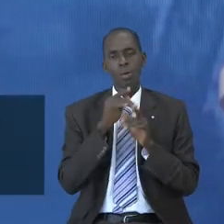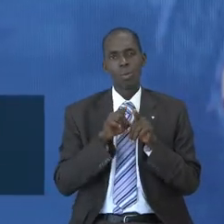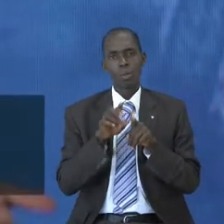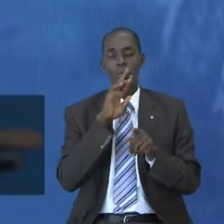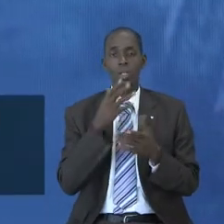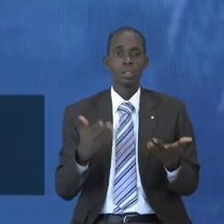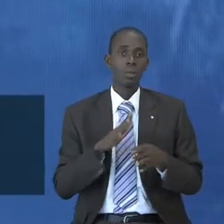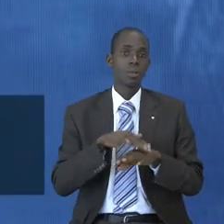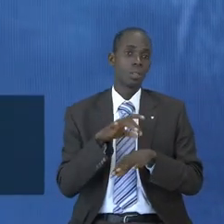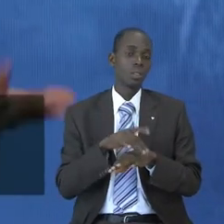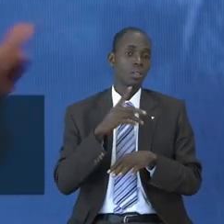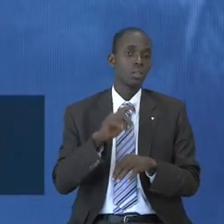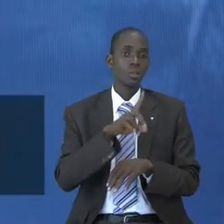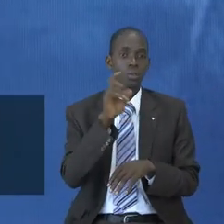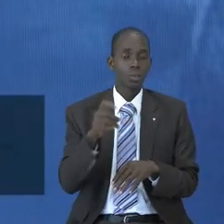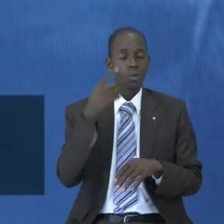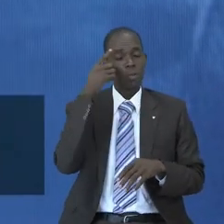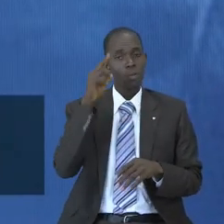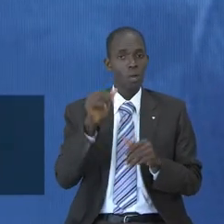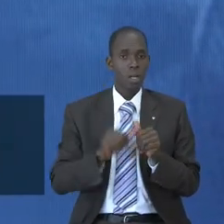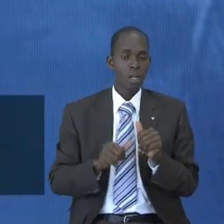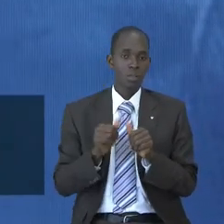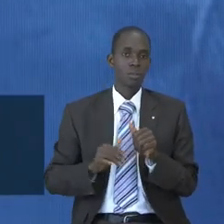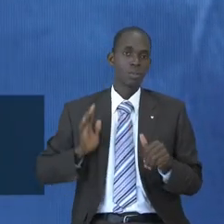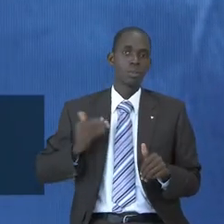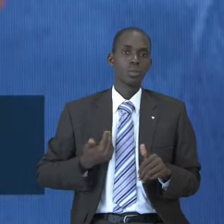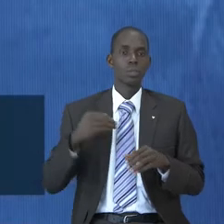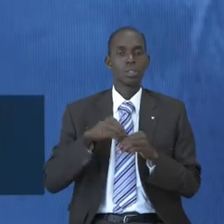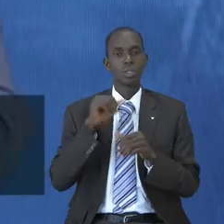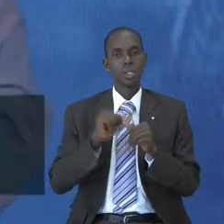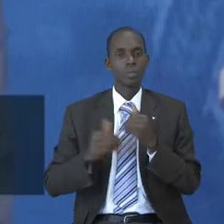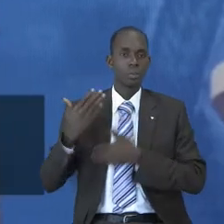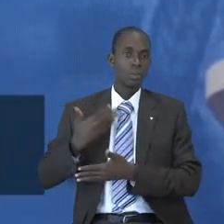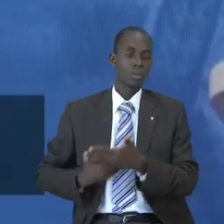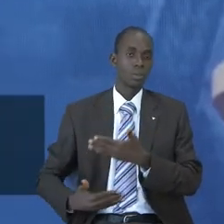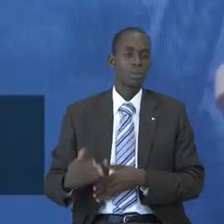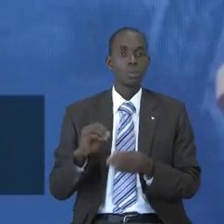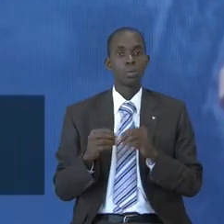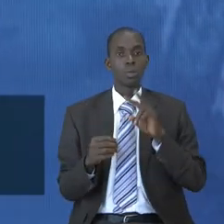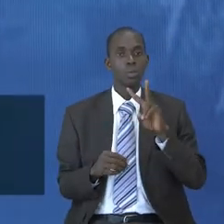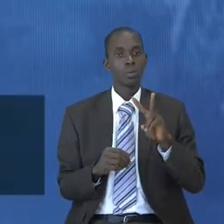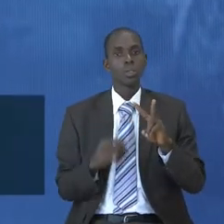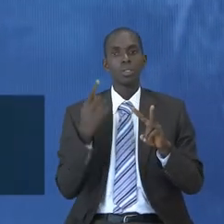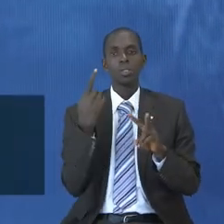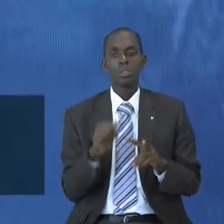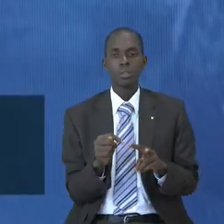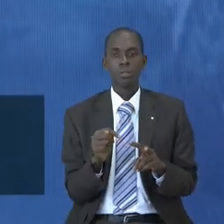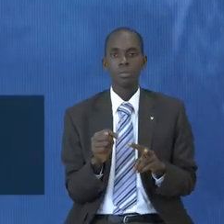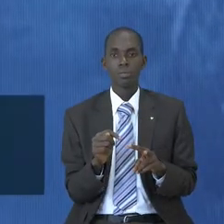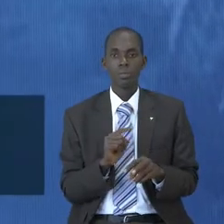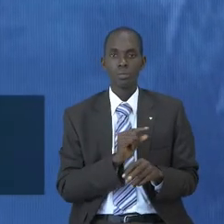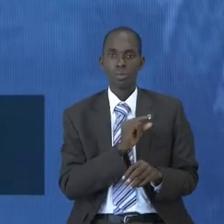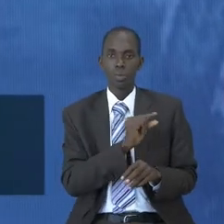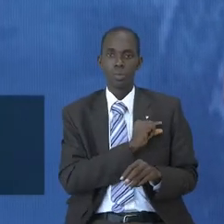The question for every soul in every generation. Number two, the qualification for